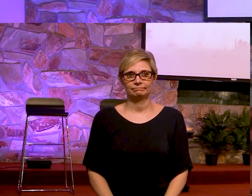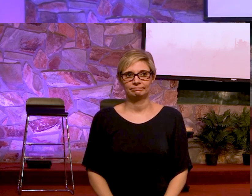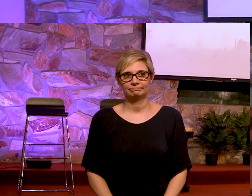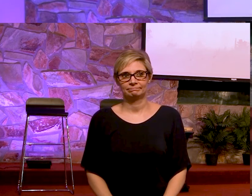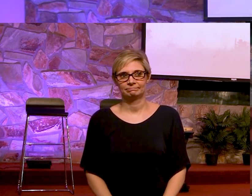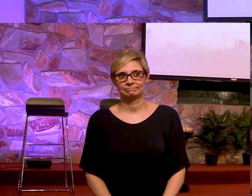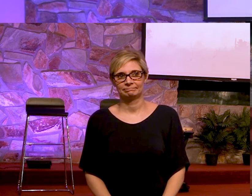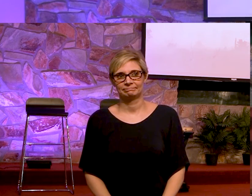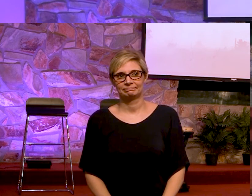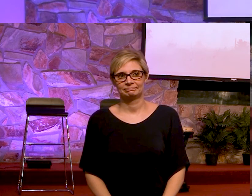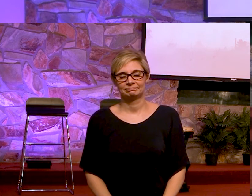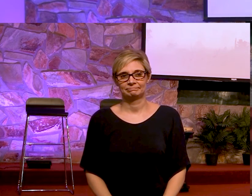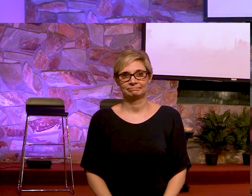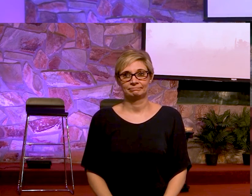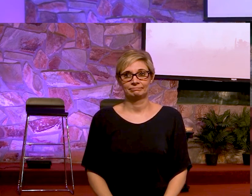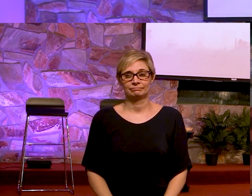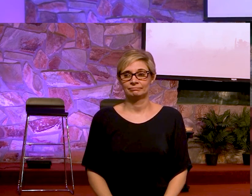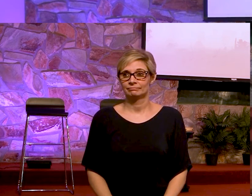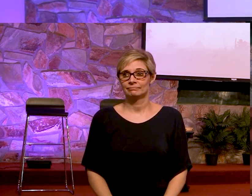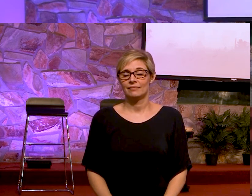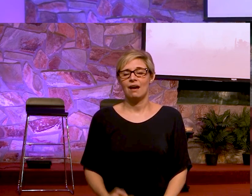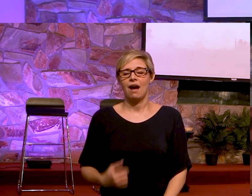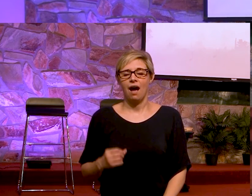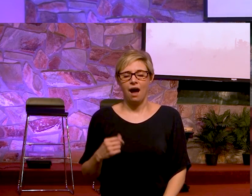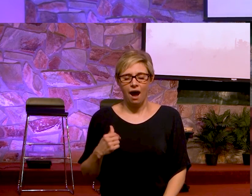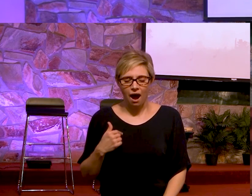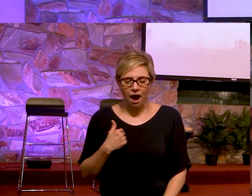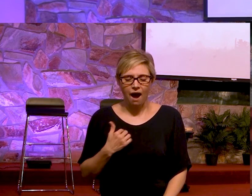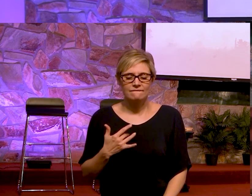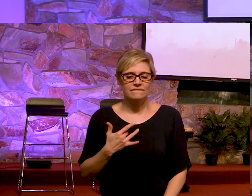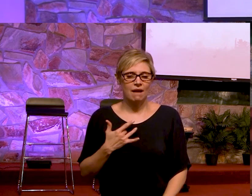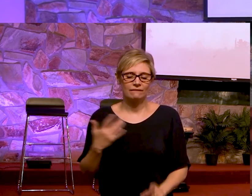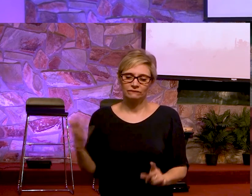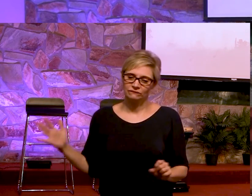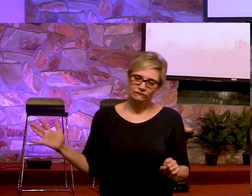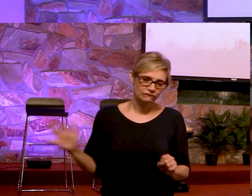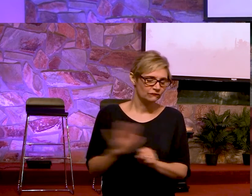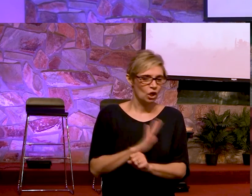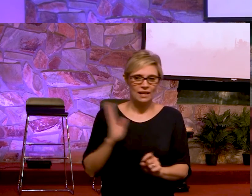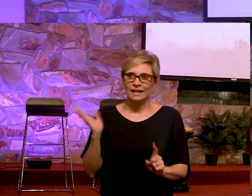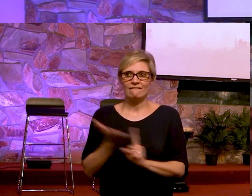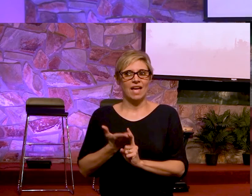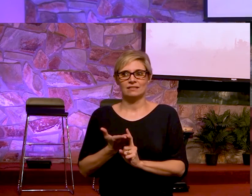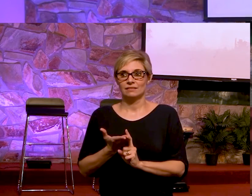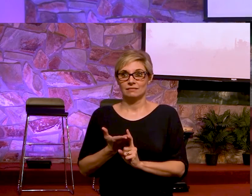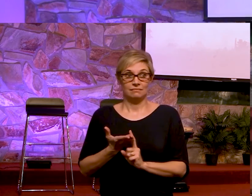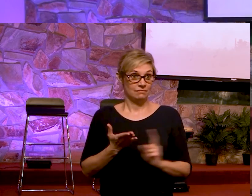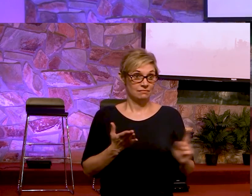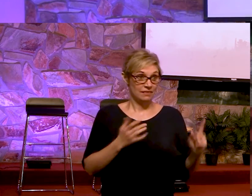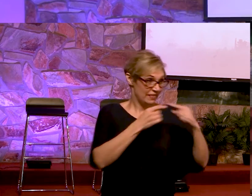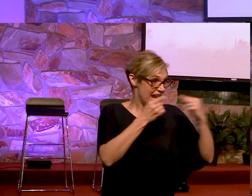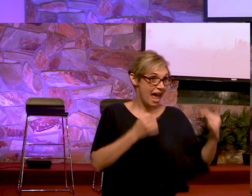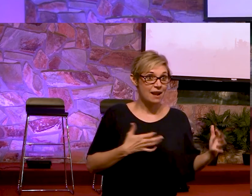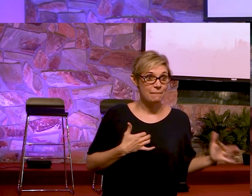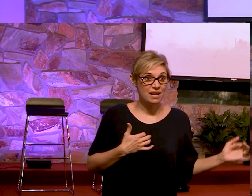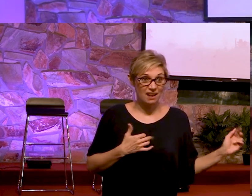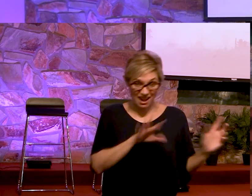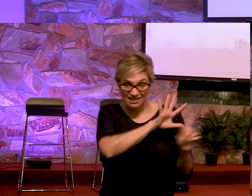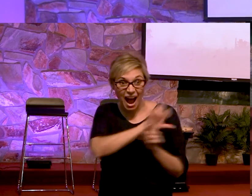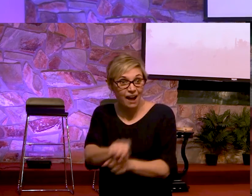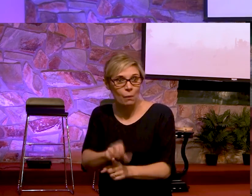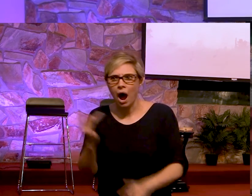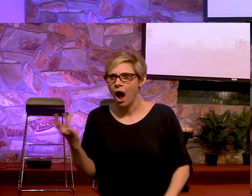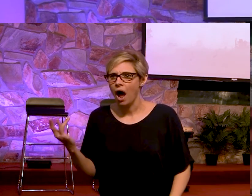You see, I am convinced the whole reason why the enemy was attacking them was because God had called them to rebuild the